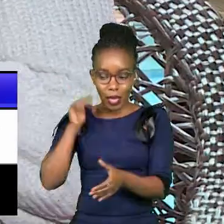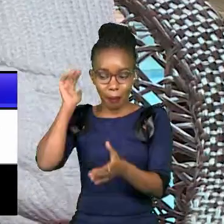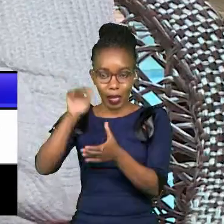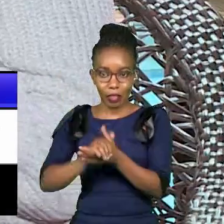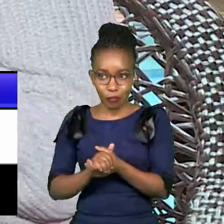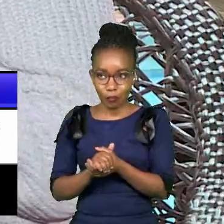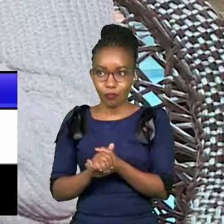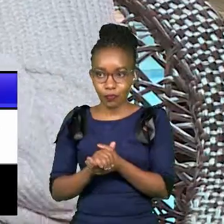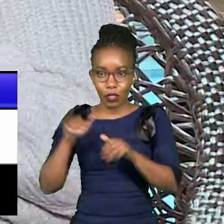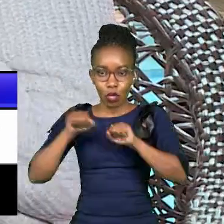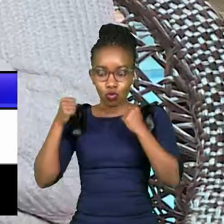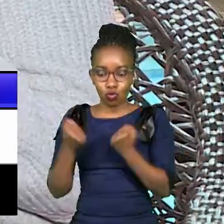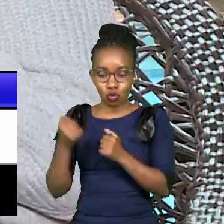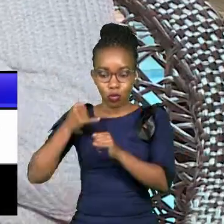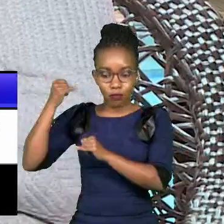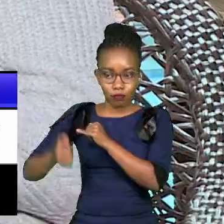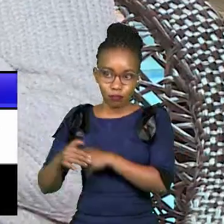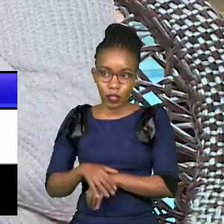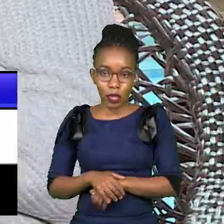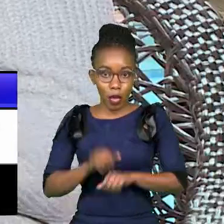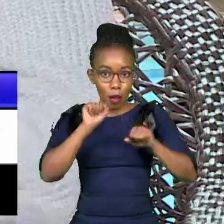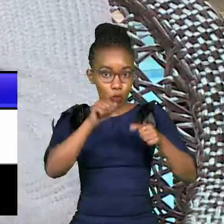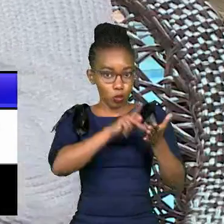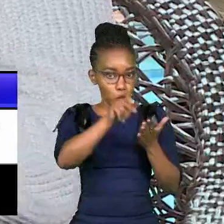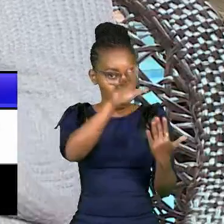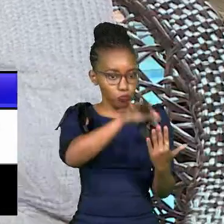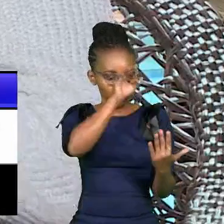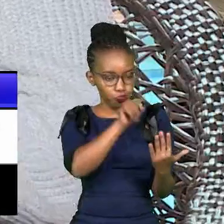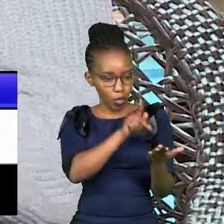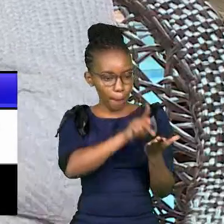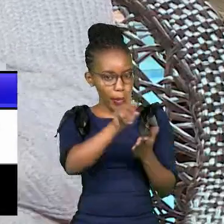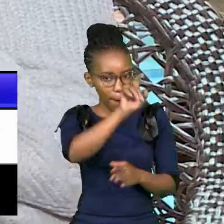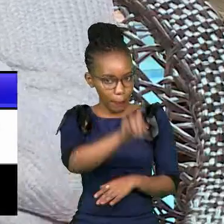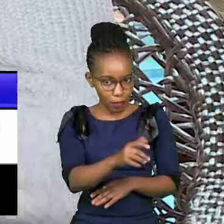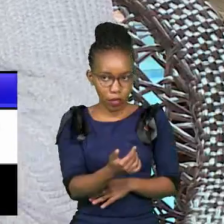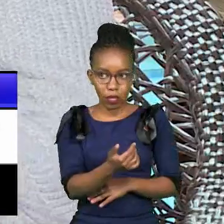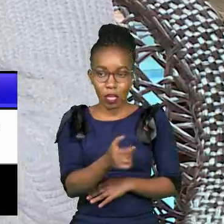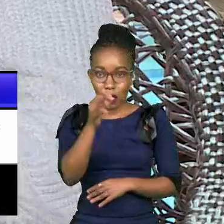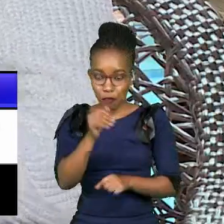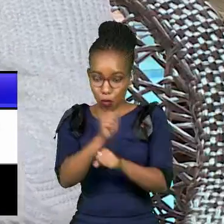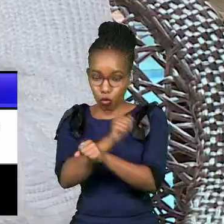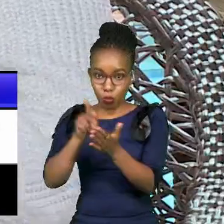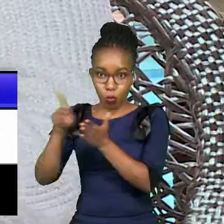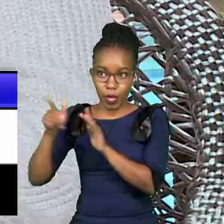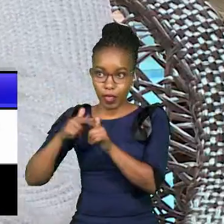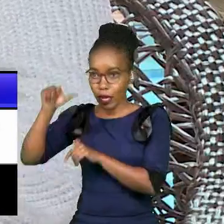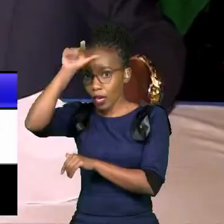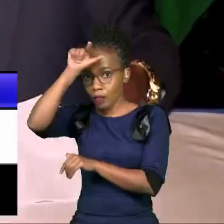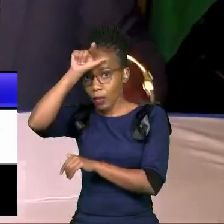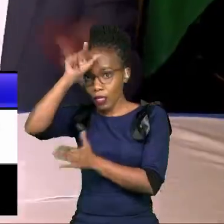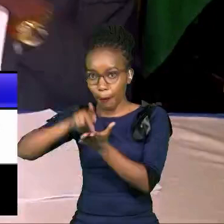the nature of a social insurance, where those who are able to pay are identified and they pay mandatorily, and those who are not, government is able to